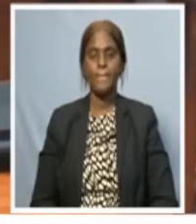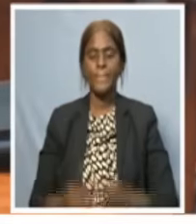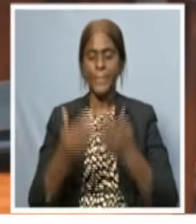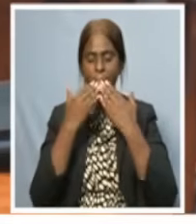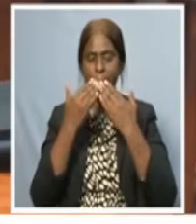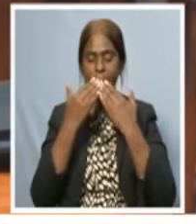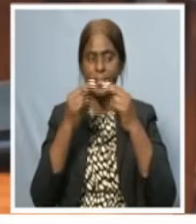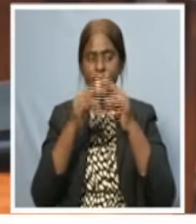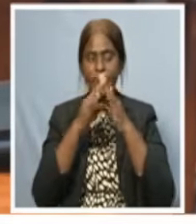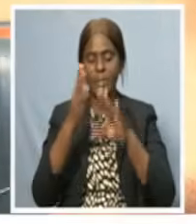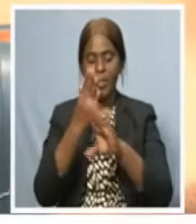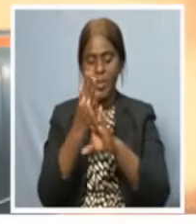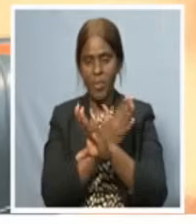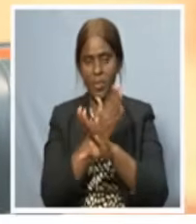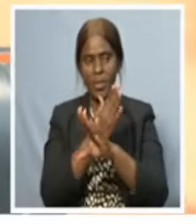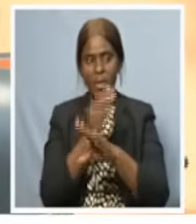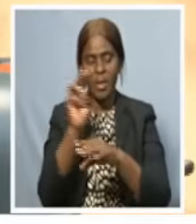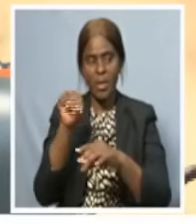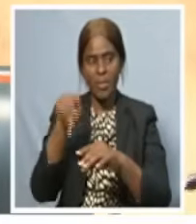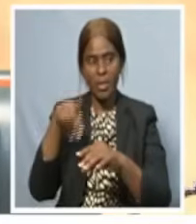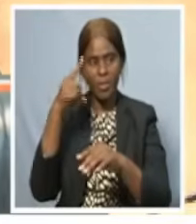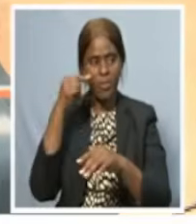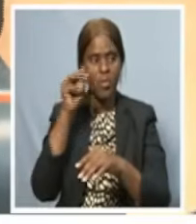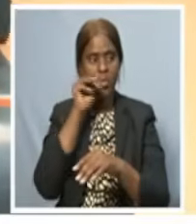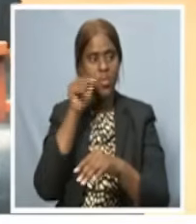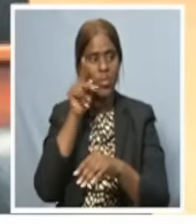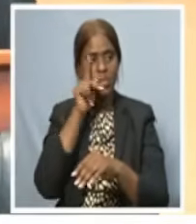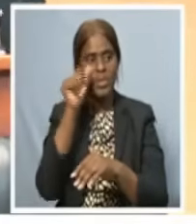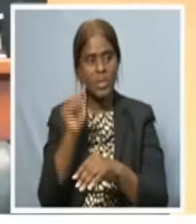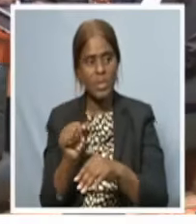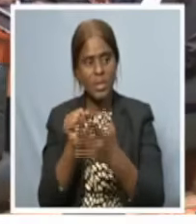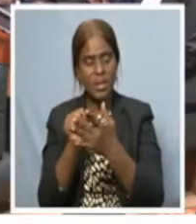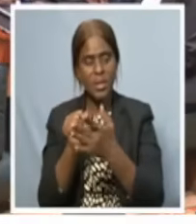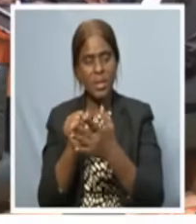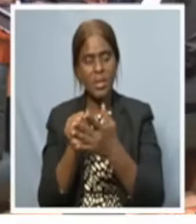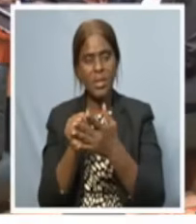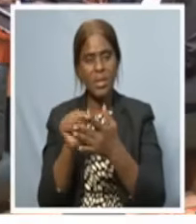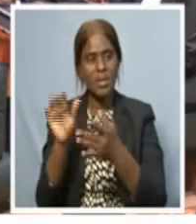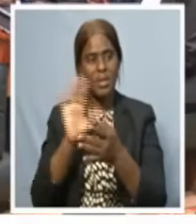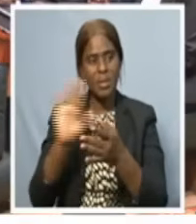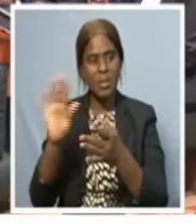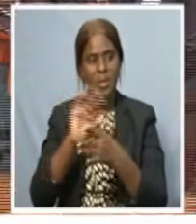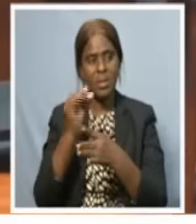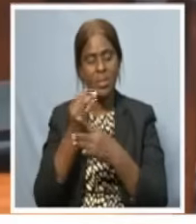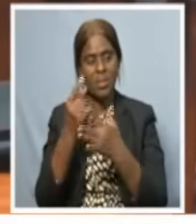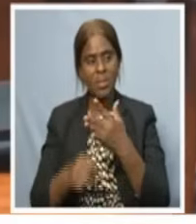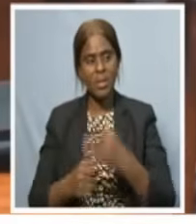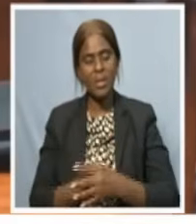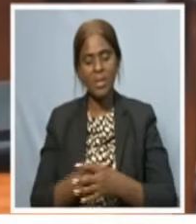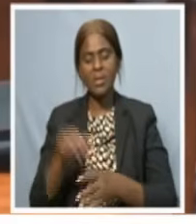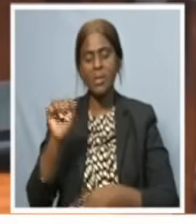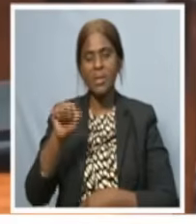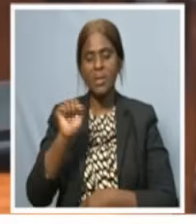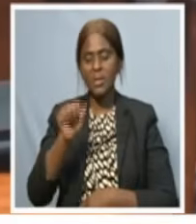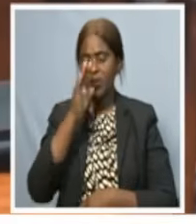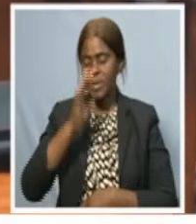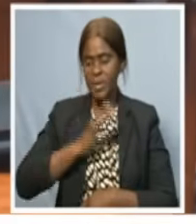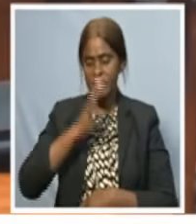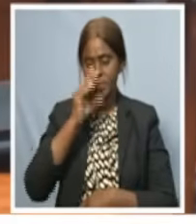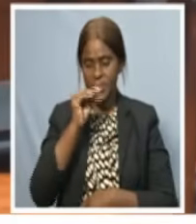Thank you very much. Before you come in, the Honorable Member for Mukushi South, is that a point of order or what? Yes, Madam